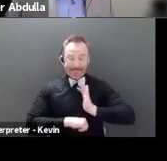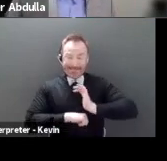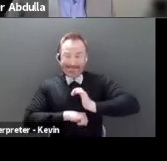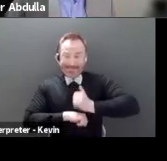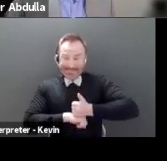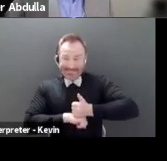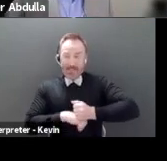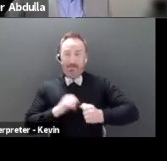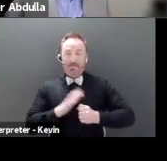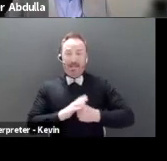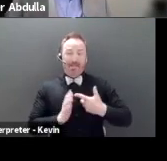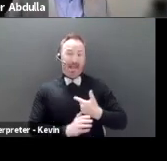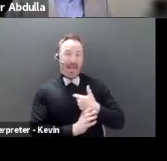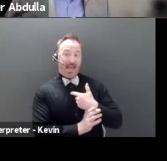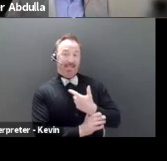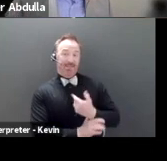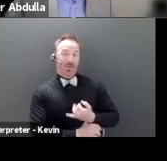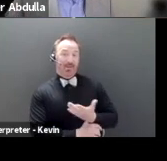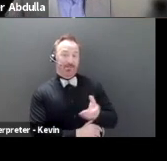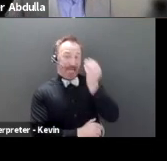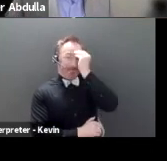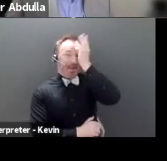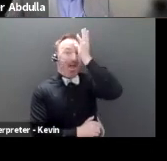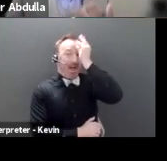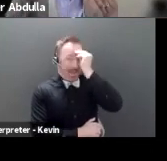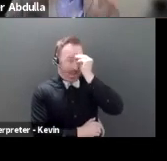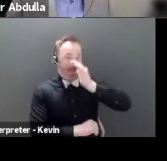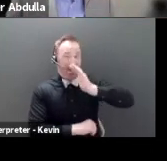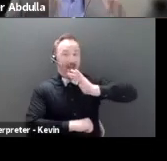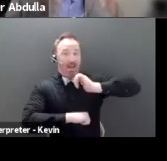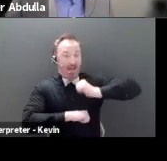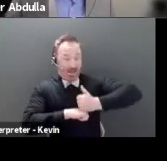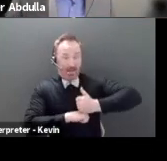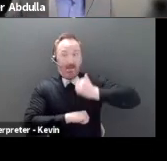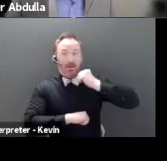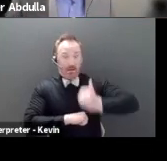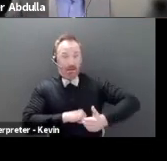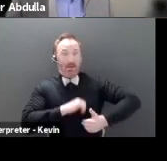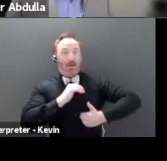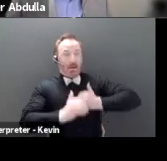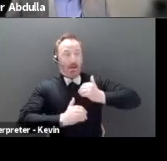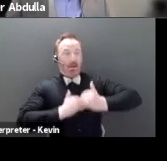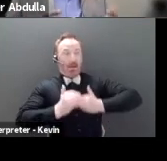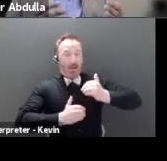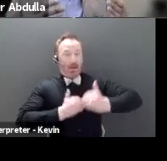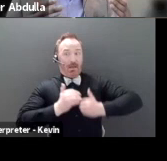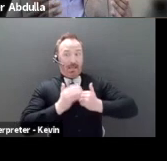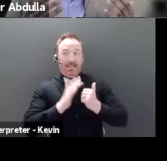your idea off the ground and make a go of it, but as soon as possible.